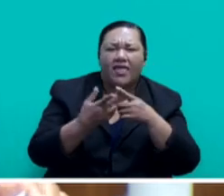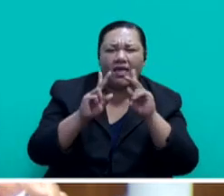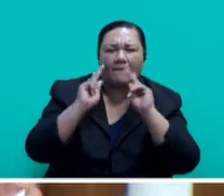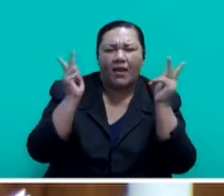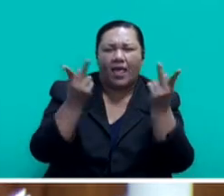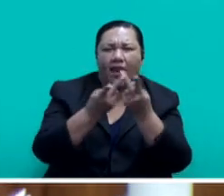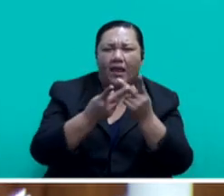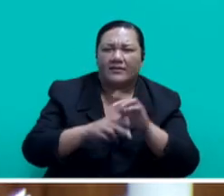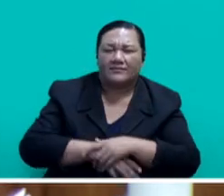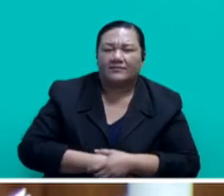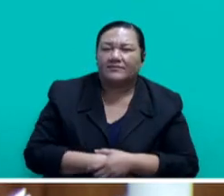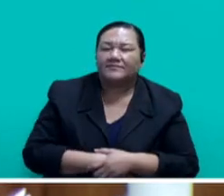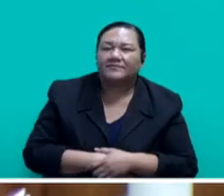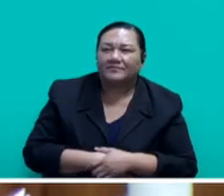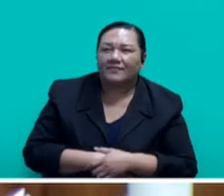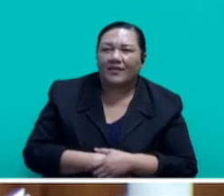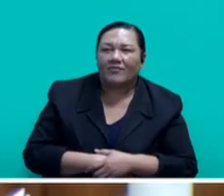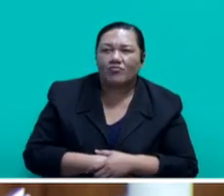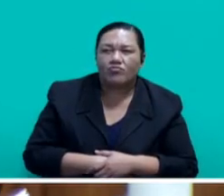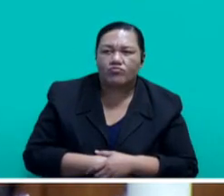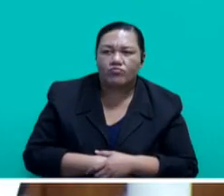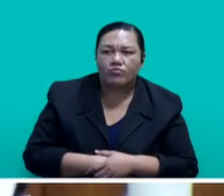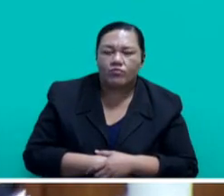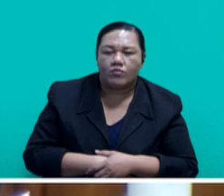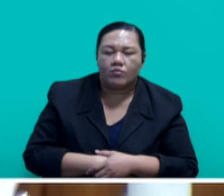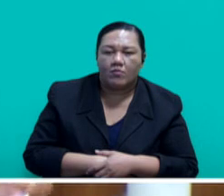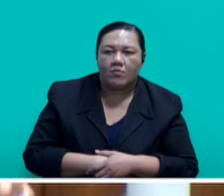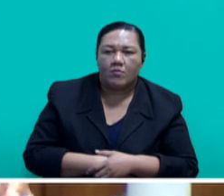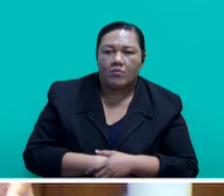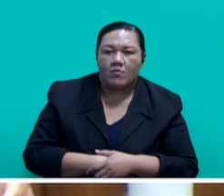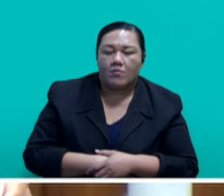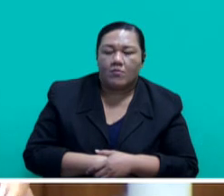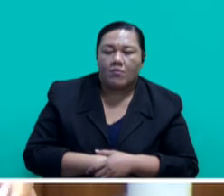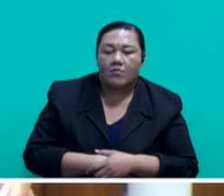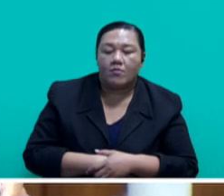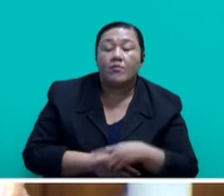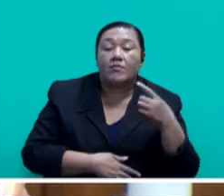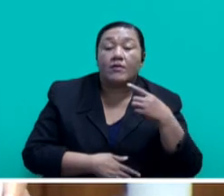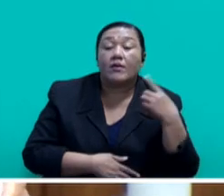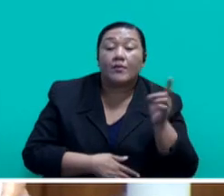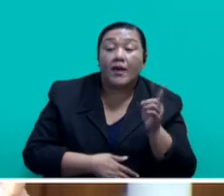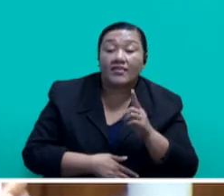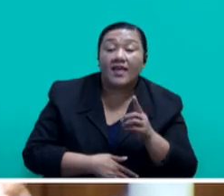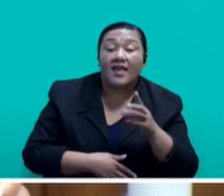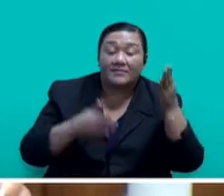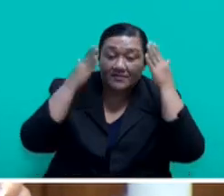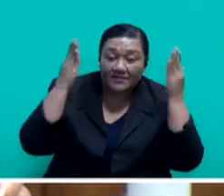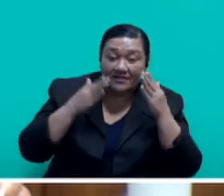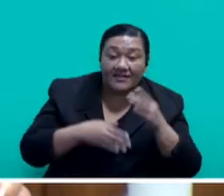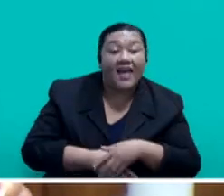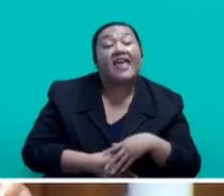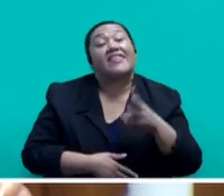Mr. Speaker, sir, they voted for you then, they won't vote anymore for you. Mr. Speaker,